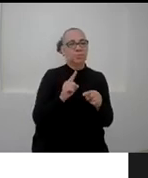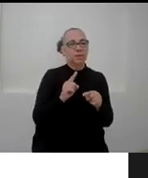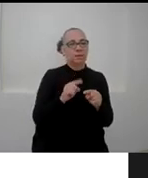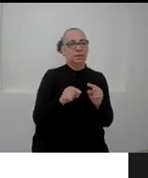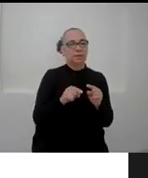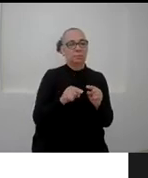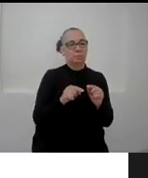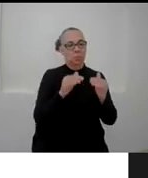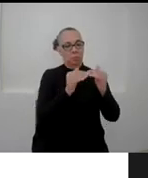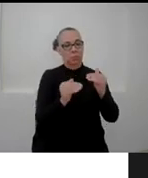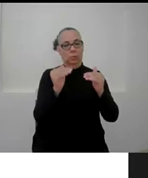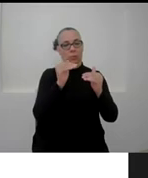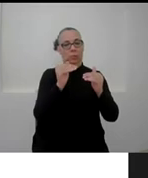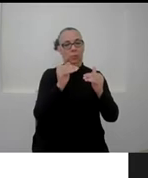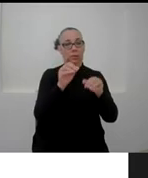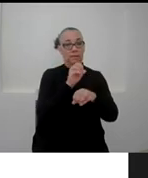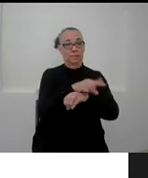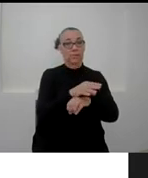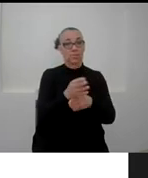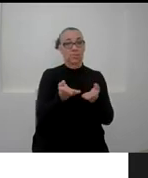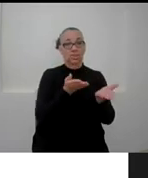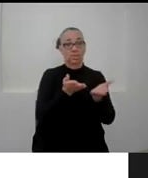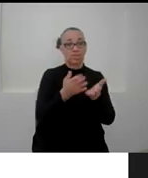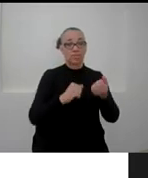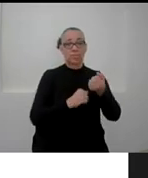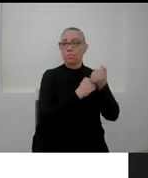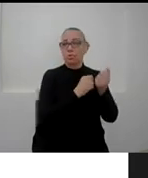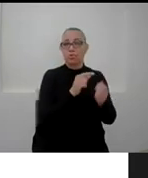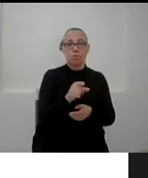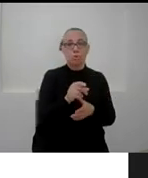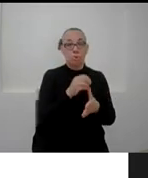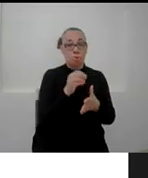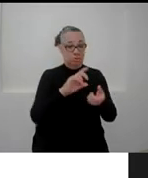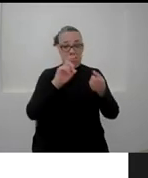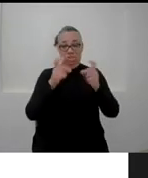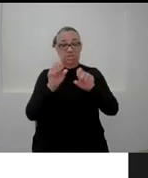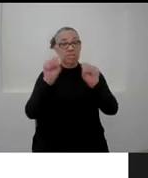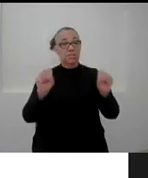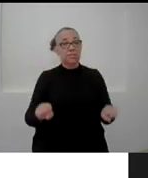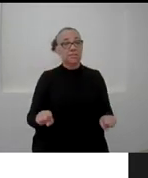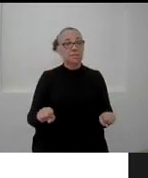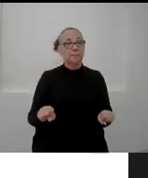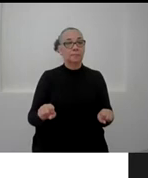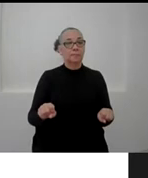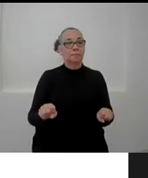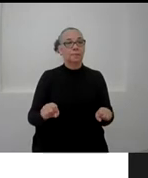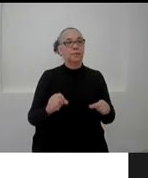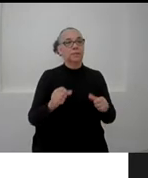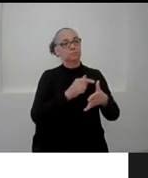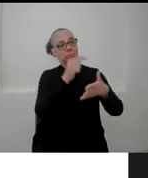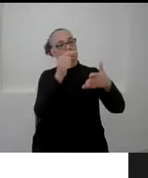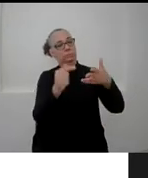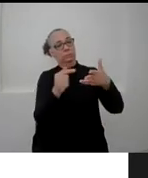levels, which are influencing the service that supports you, or changing the systems, which is a next level up,